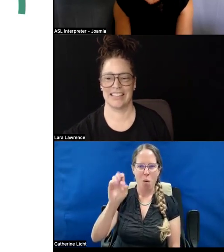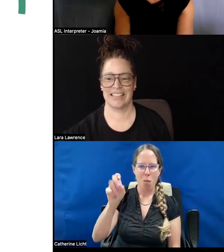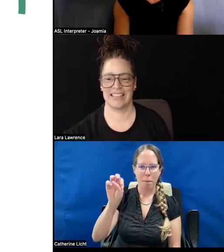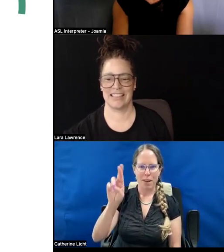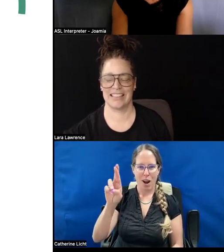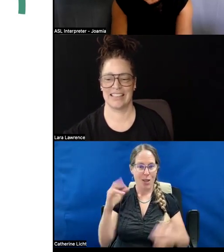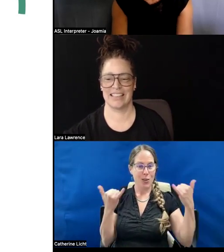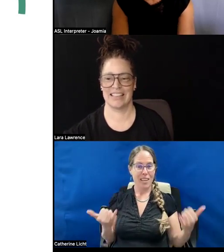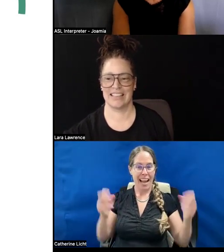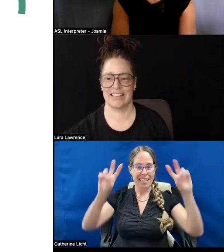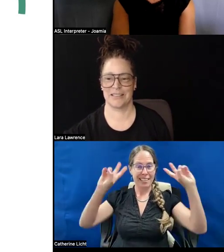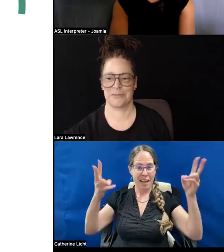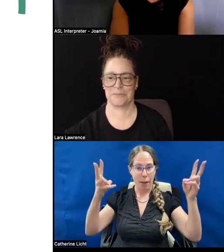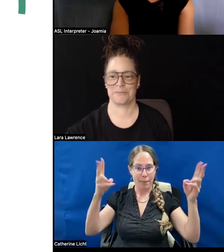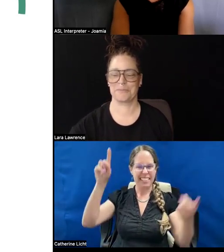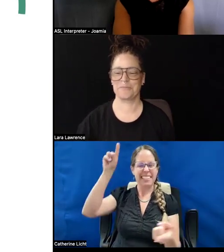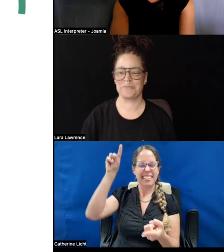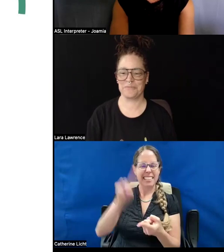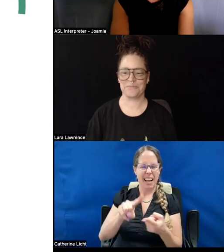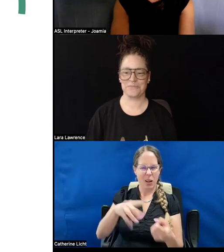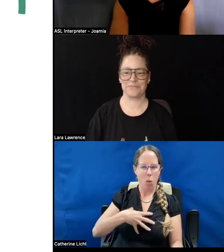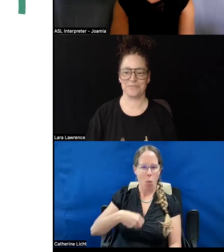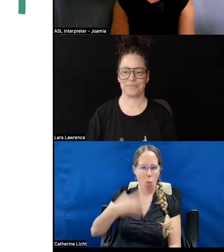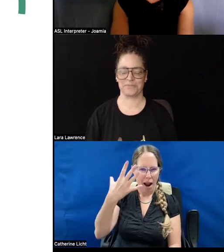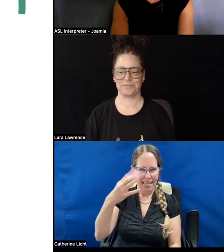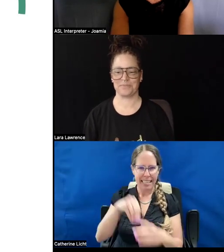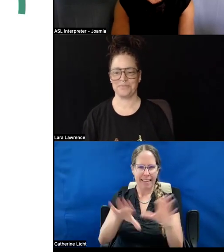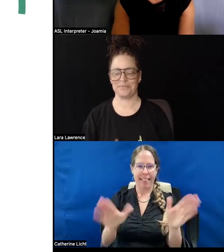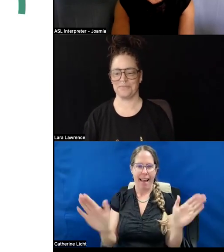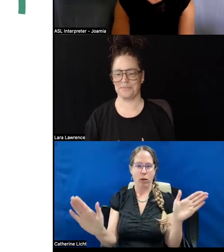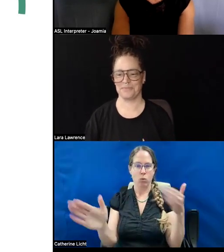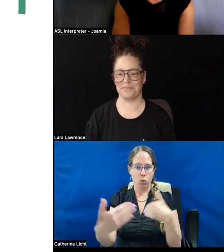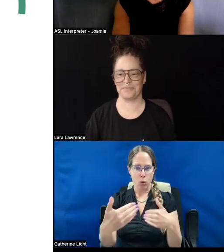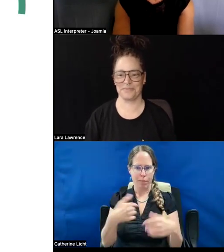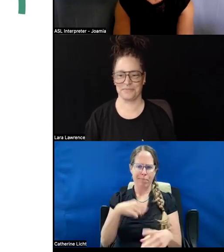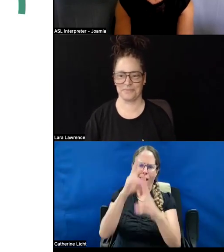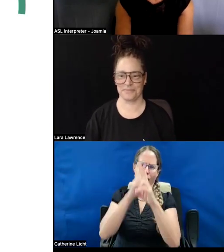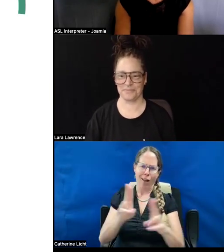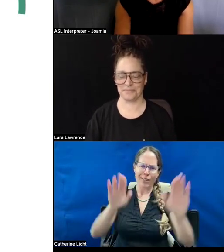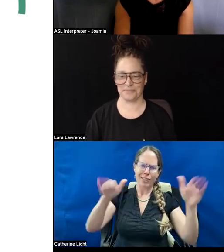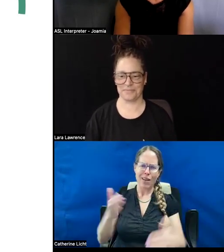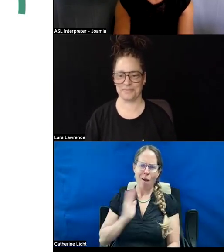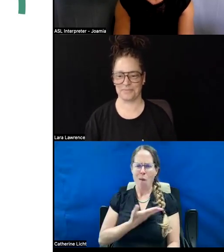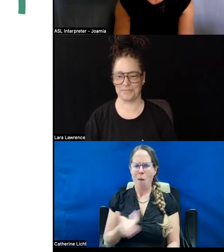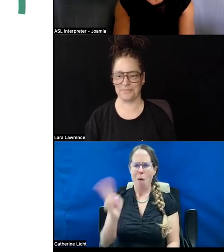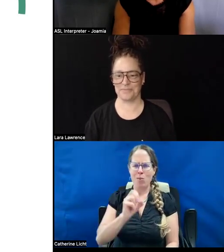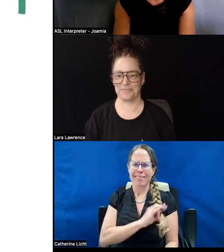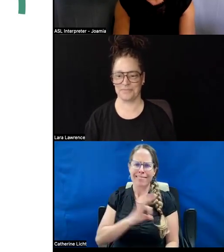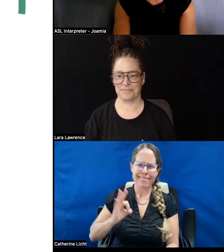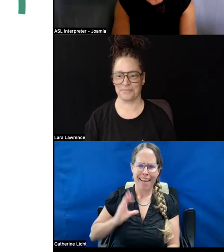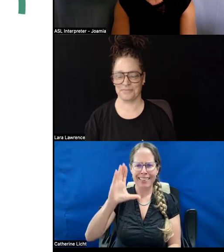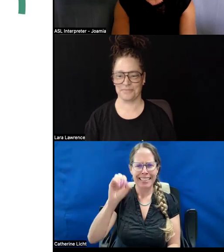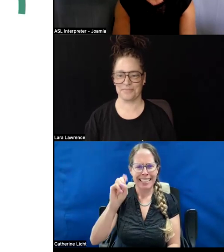Hello, welcome to the core webinar today. Today's topic is decentering whiteness in the classroom, and